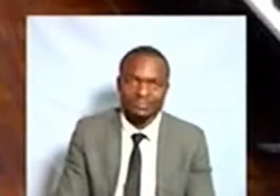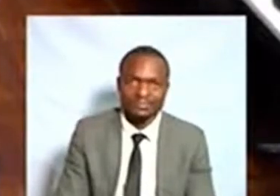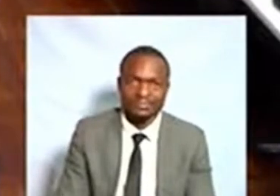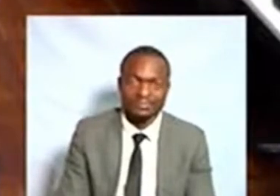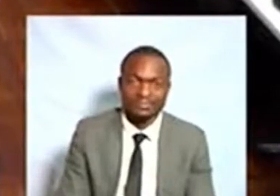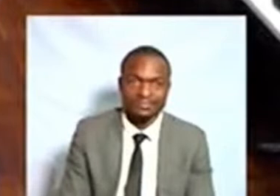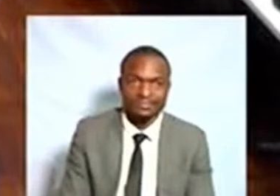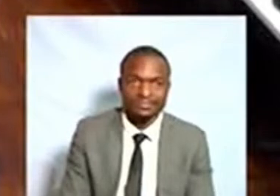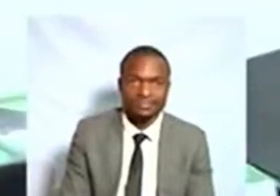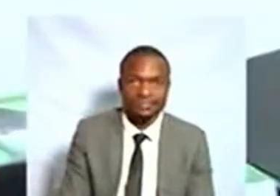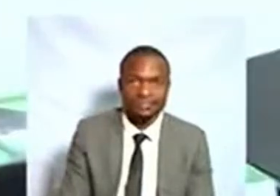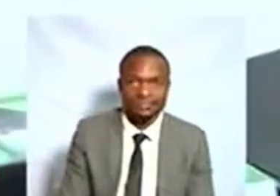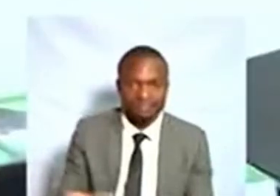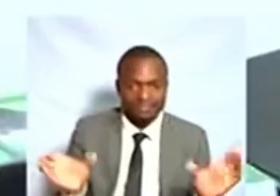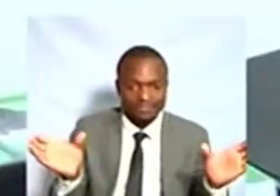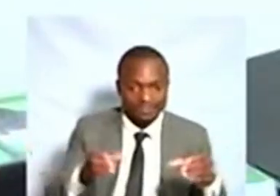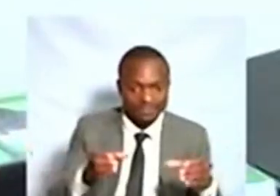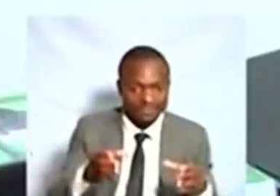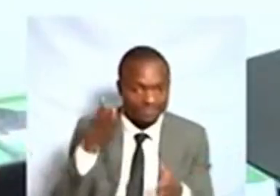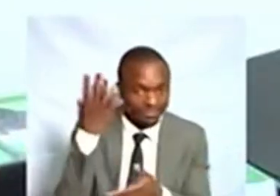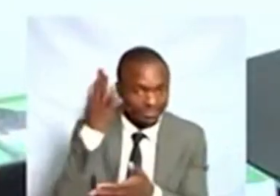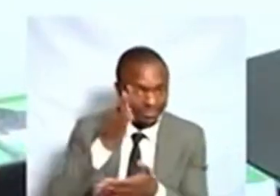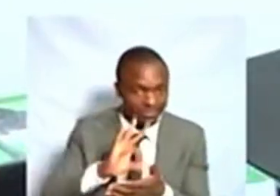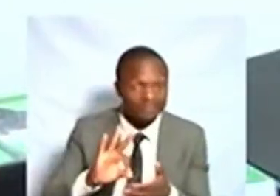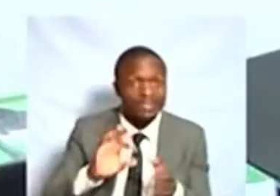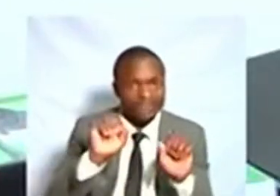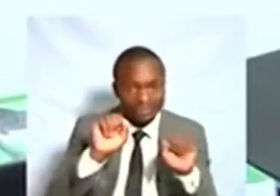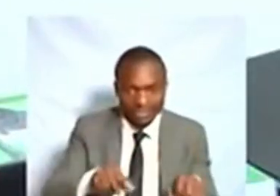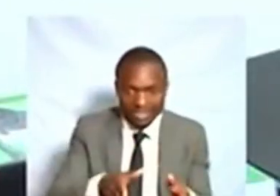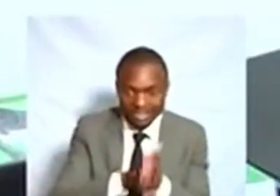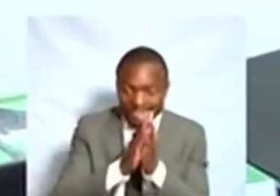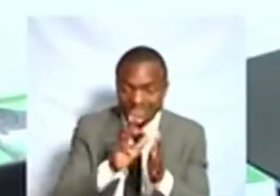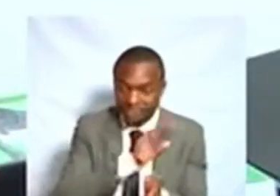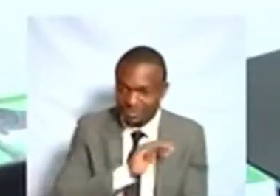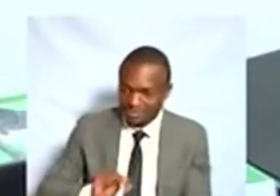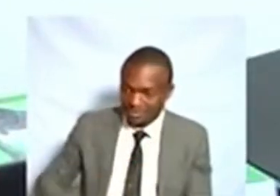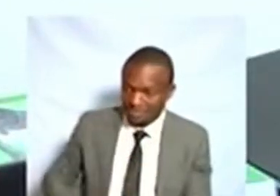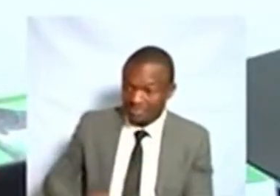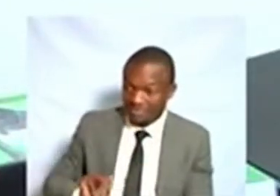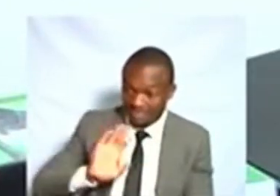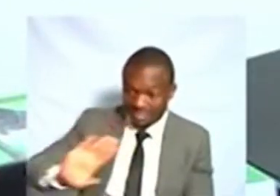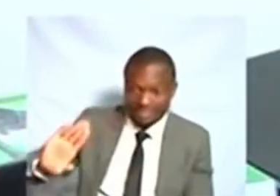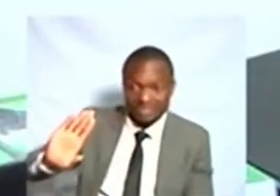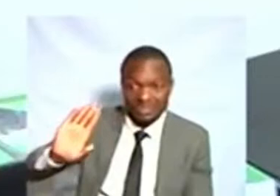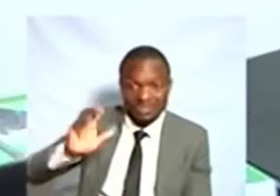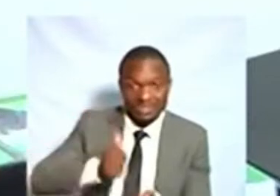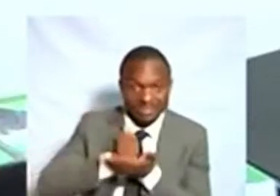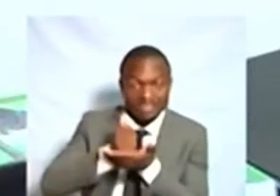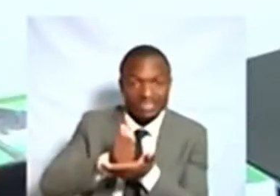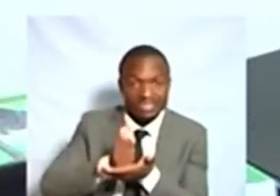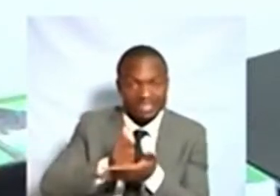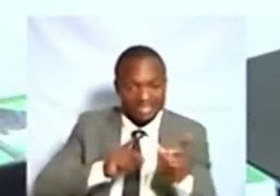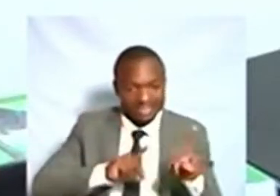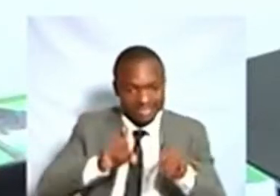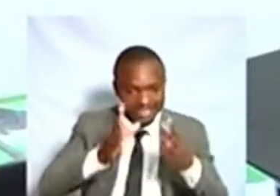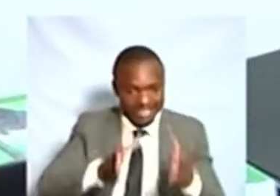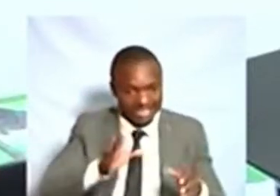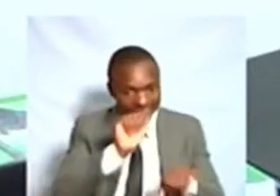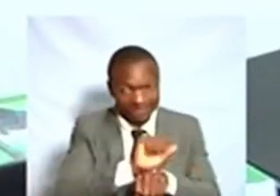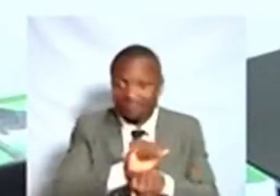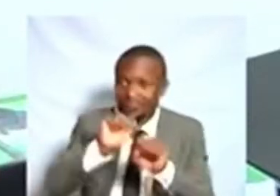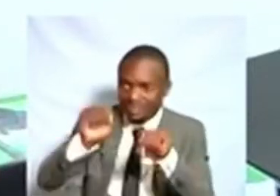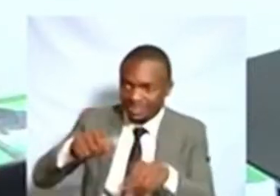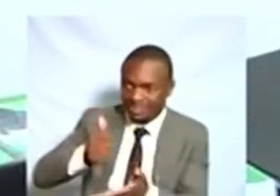The Council Secretary can ask any of your members to help you. Thank you, Chair. I'll ask the Director of Works. Director of Works, Yes. please